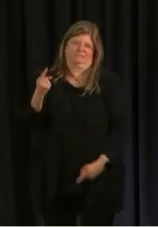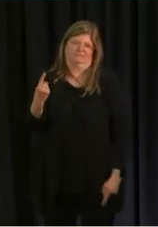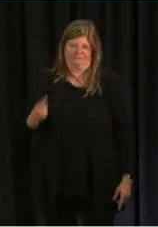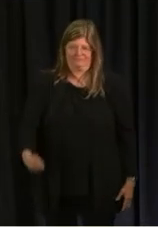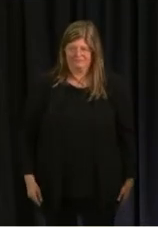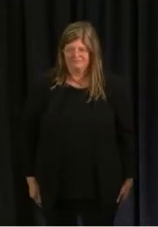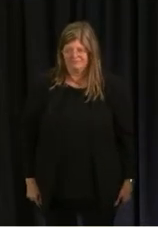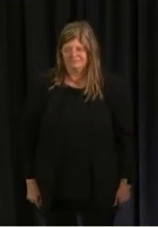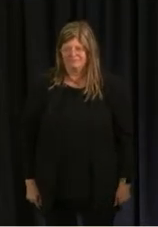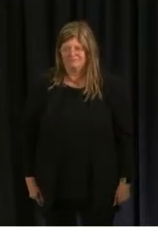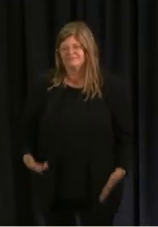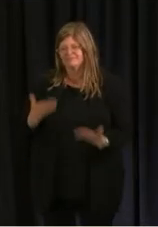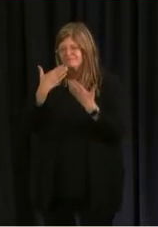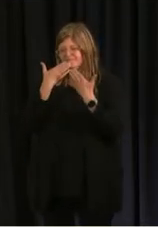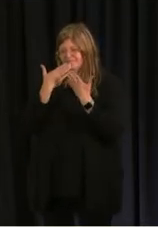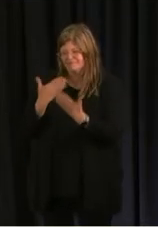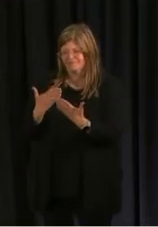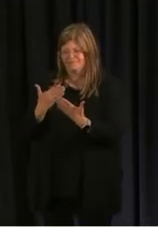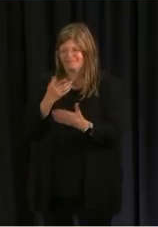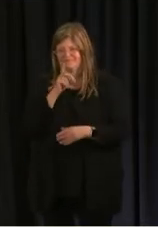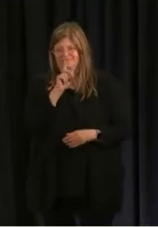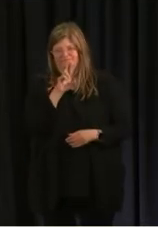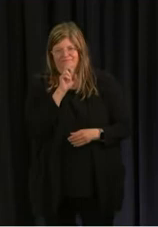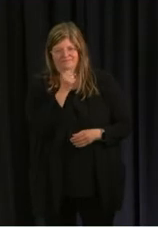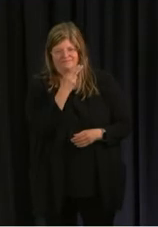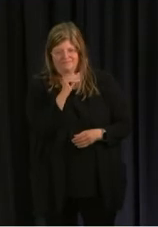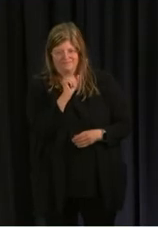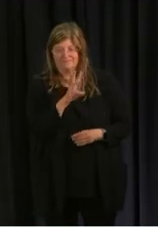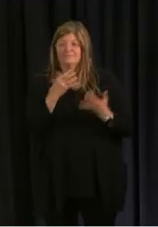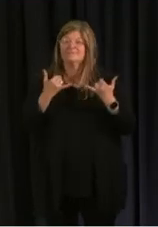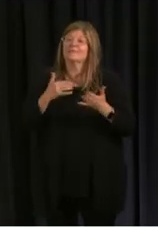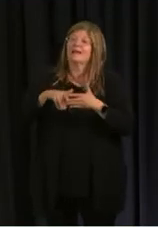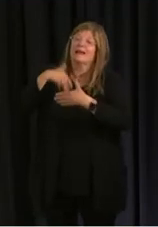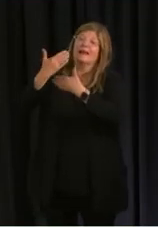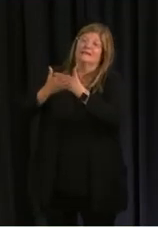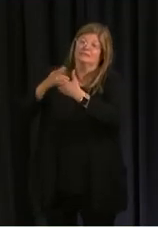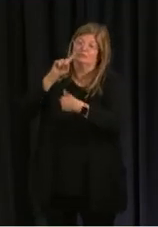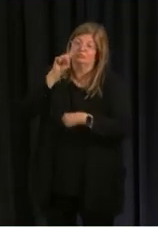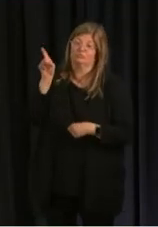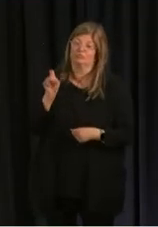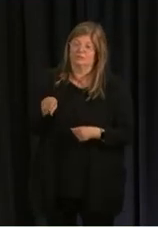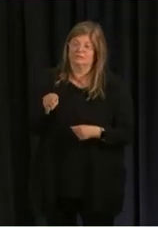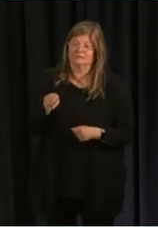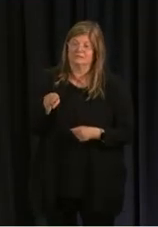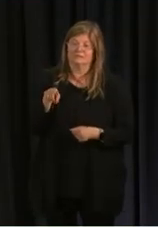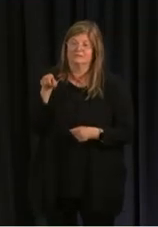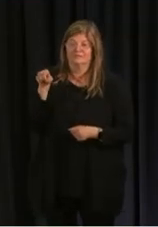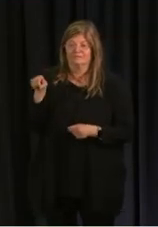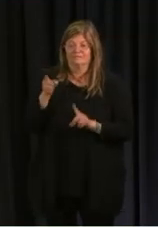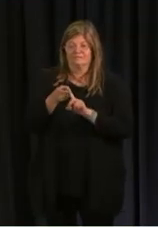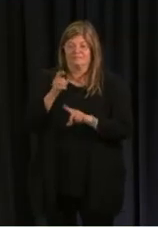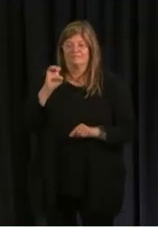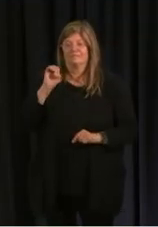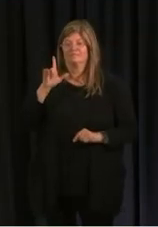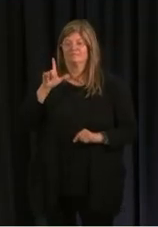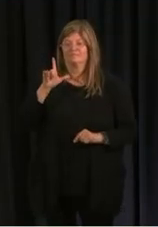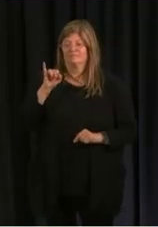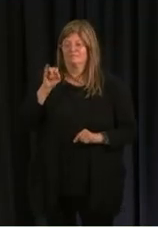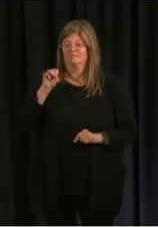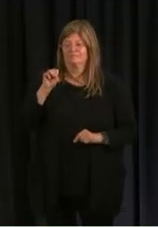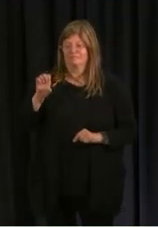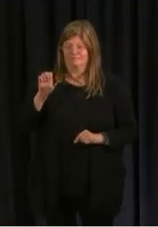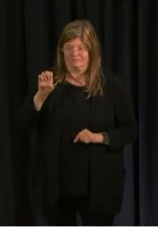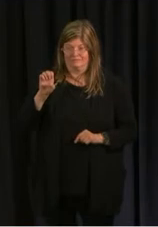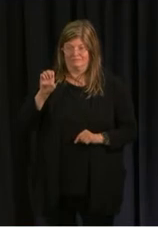Thank you, Dr. Shaw. The next question we have is from Ellie. Ellie, your line